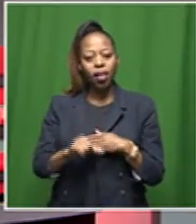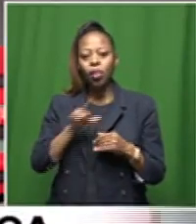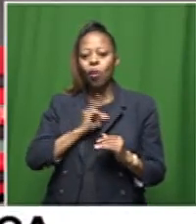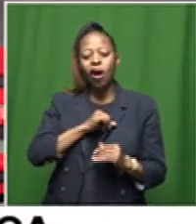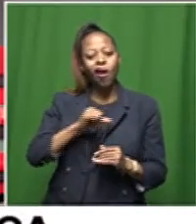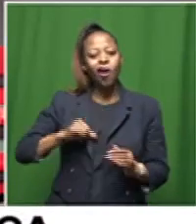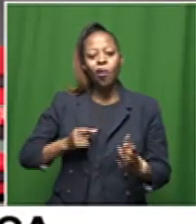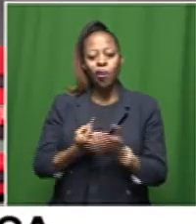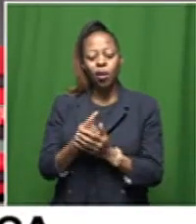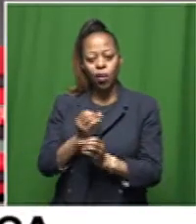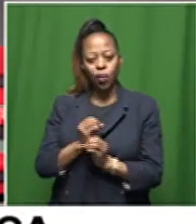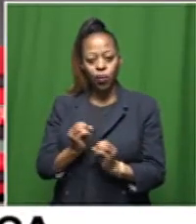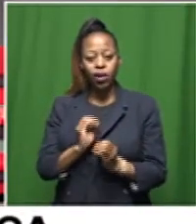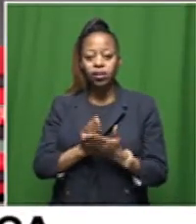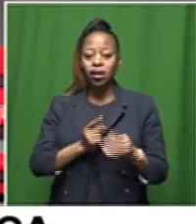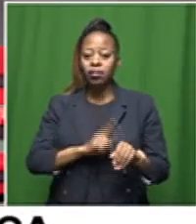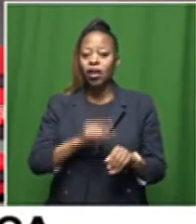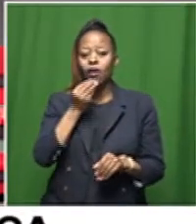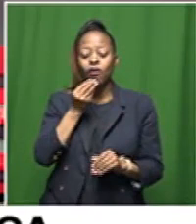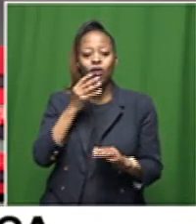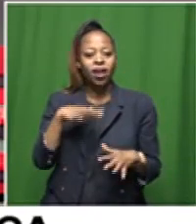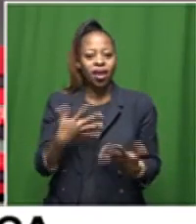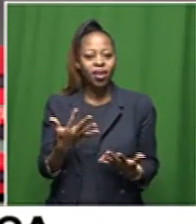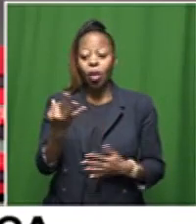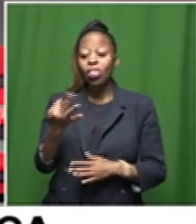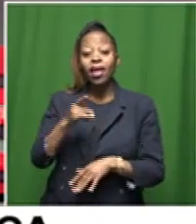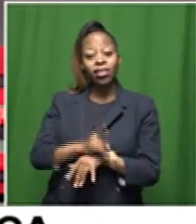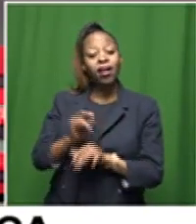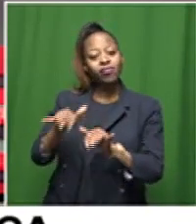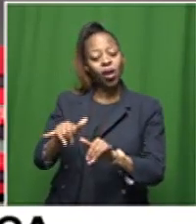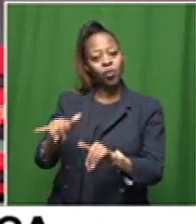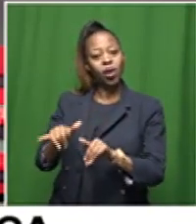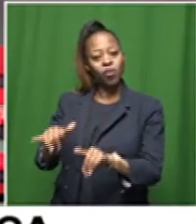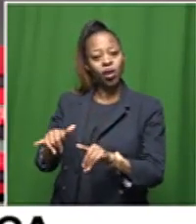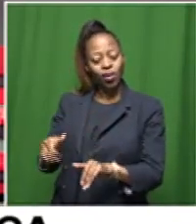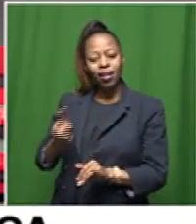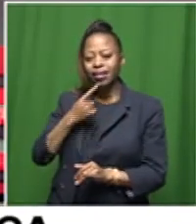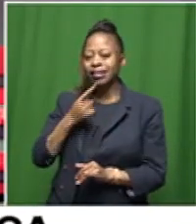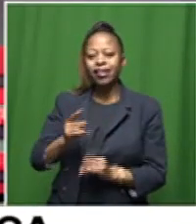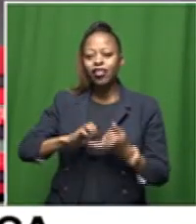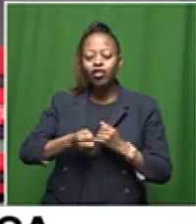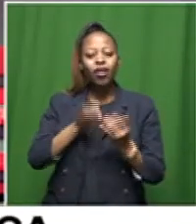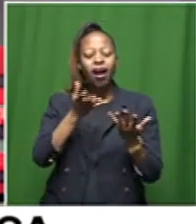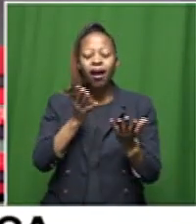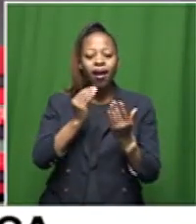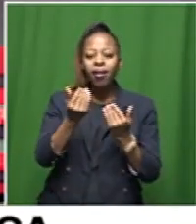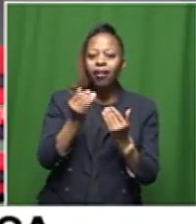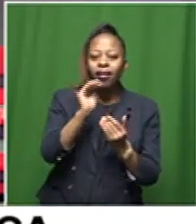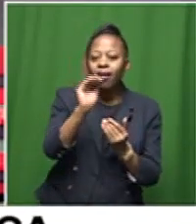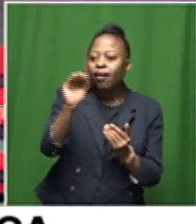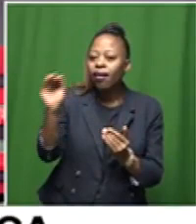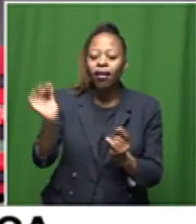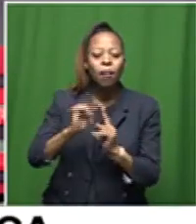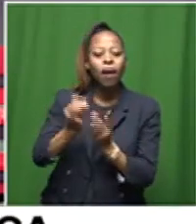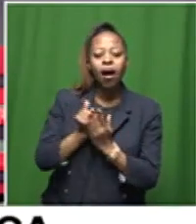being operated on. They also say sometimes they go for over 3 days without food. Now, patients say that they've exhausted all avenues and have nowhere else to turn